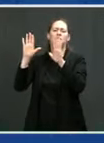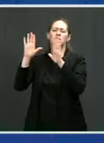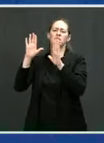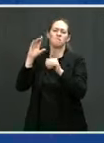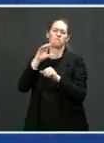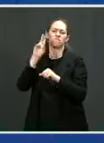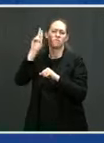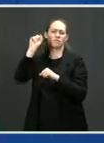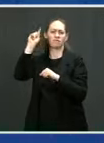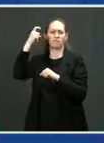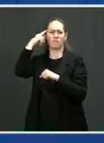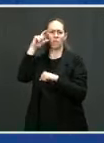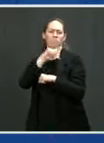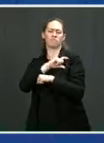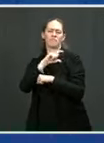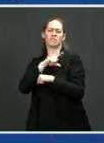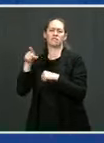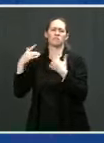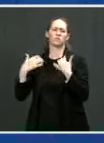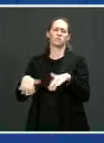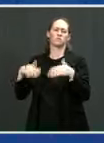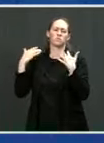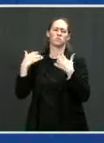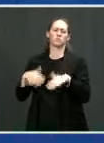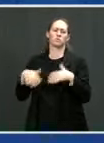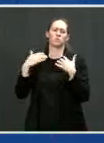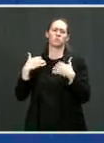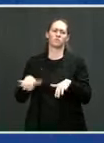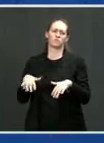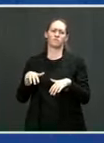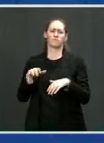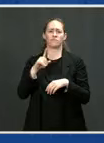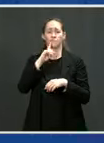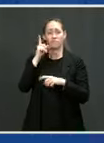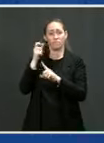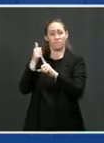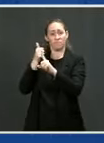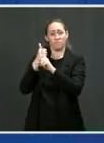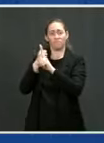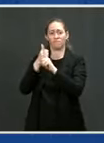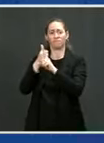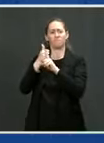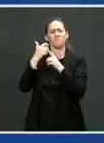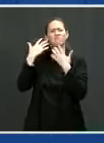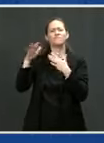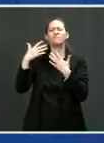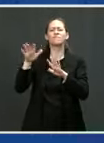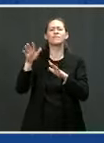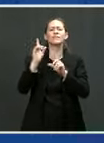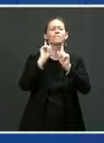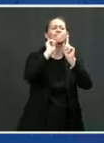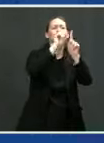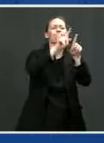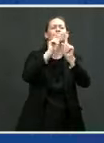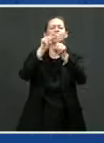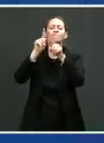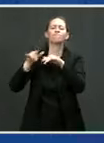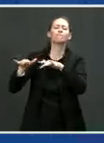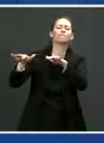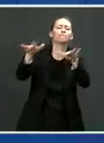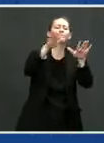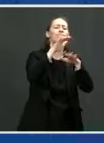Capitol Police officers are approached by hundreds of lost tourists a day. If you were one of the lucky